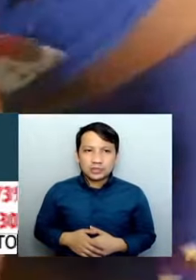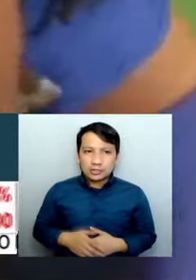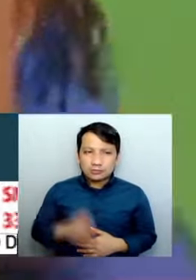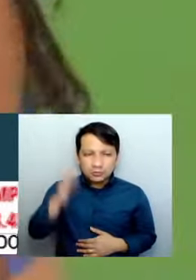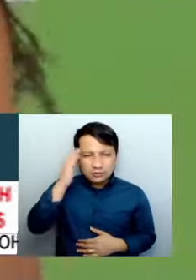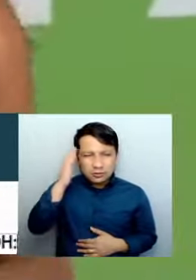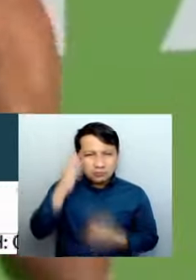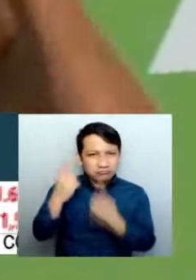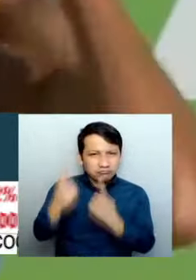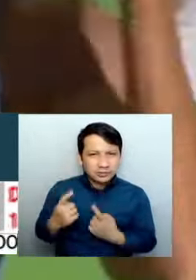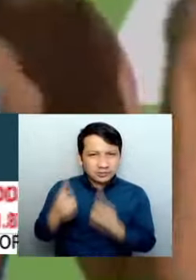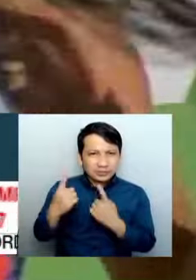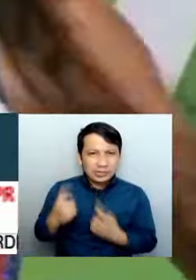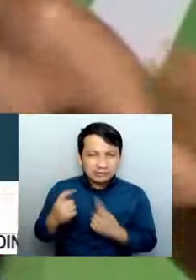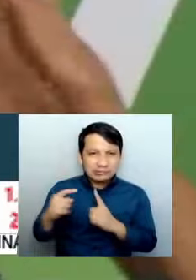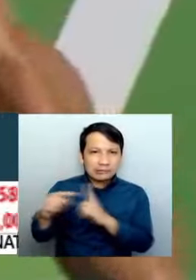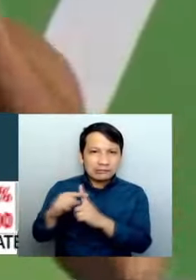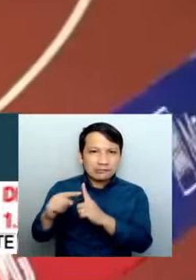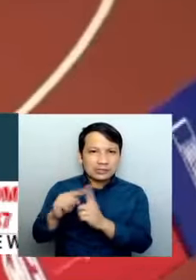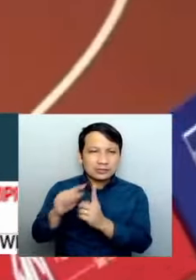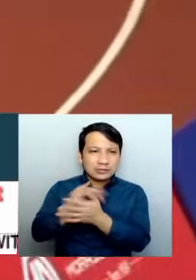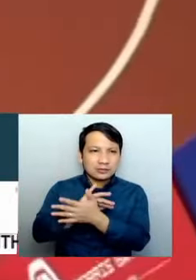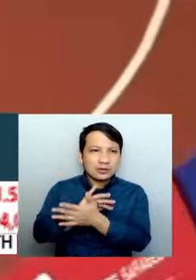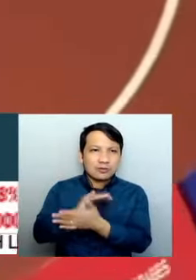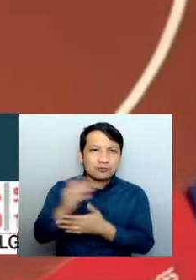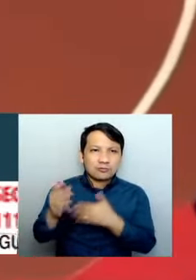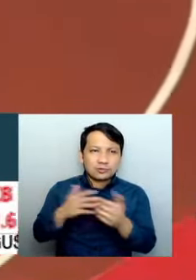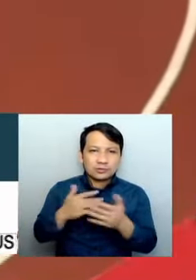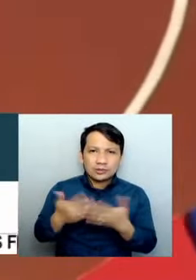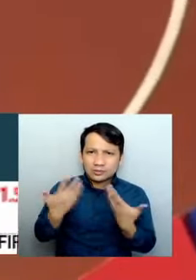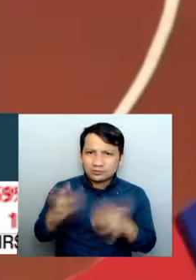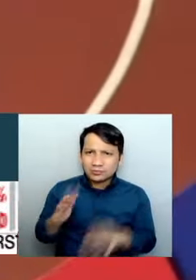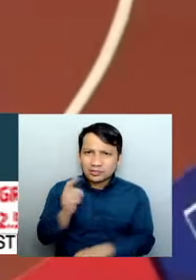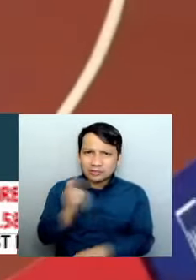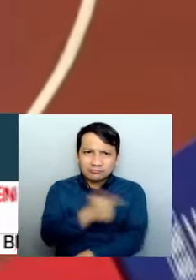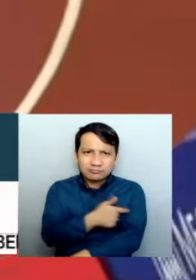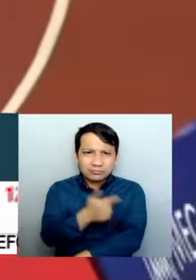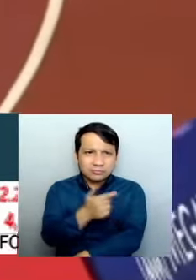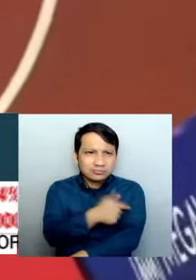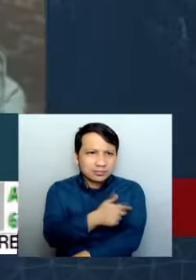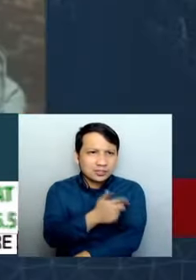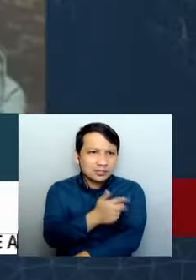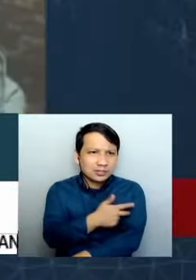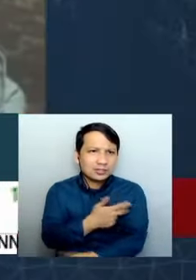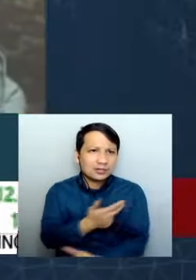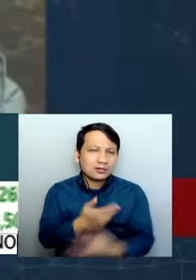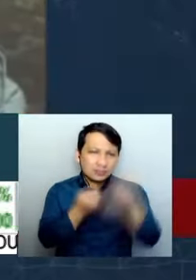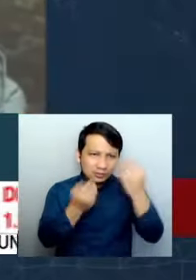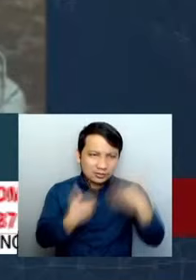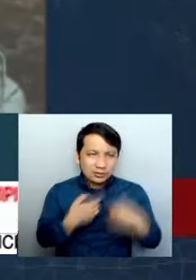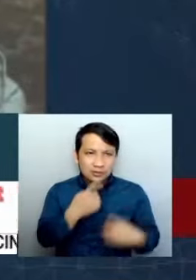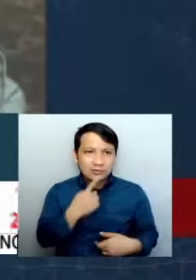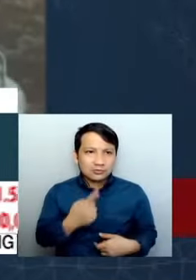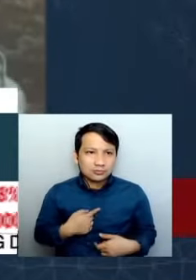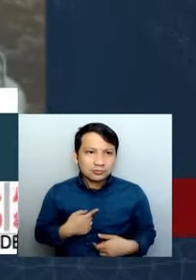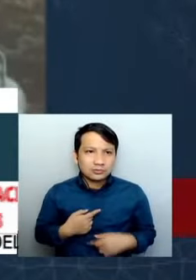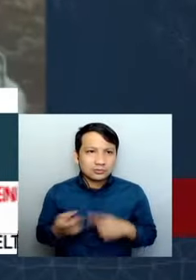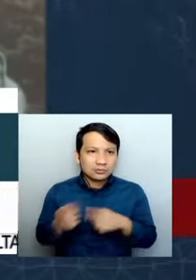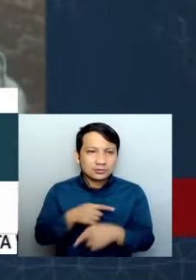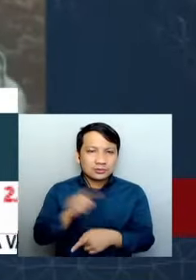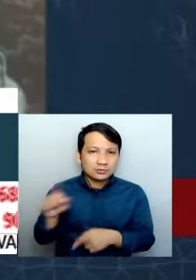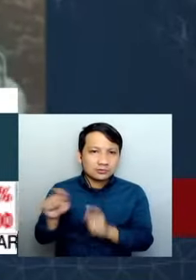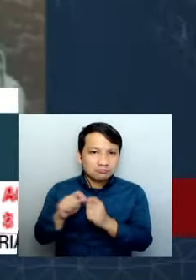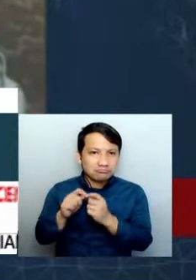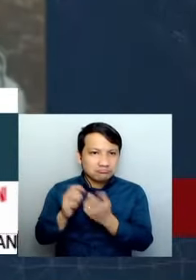testing positive for COVID-19 despite being fully vaccinated. The day before I got the news from a teammate